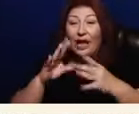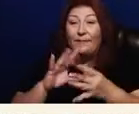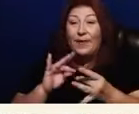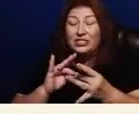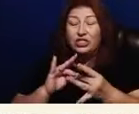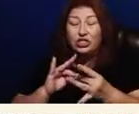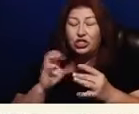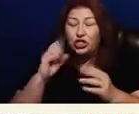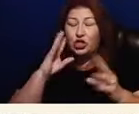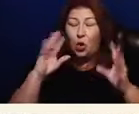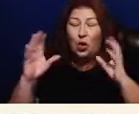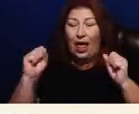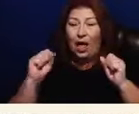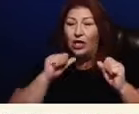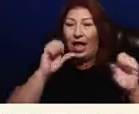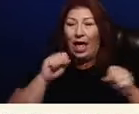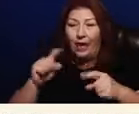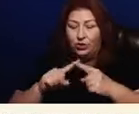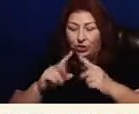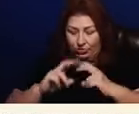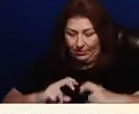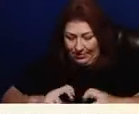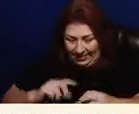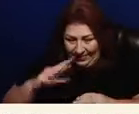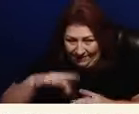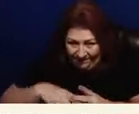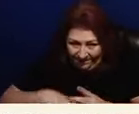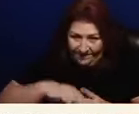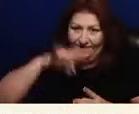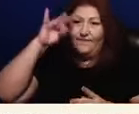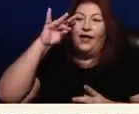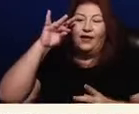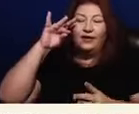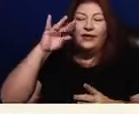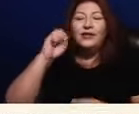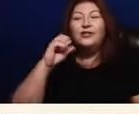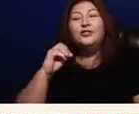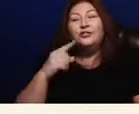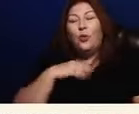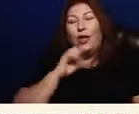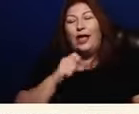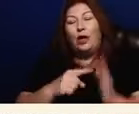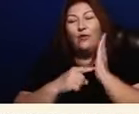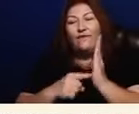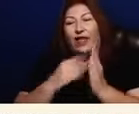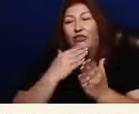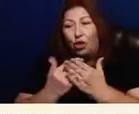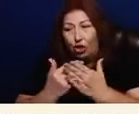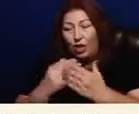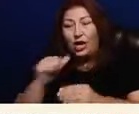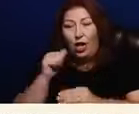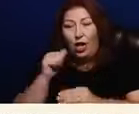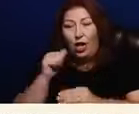able to listen and hear the other strengths yet. So we can reflect the good in others, and we can see that